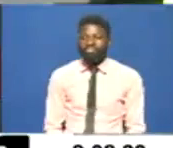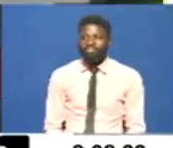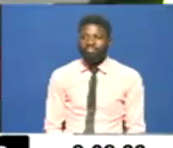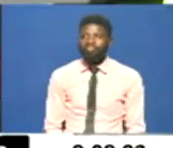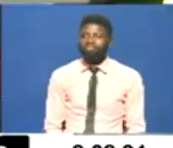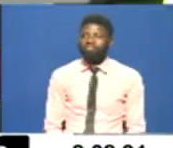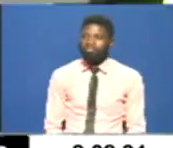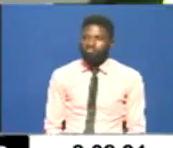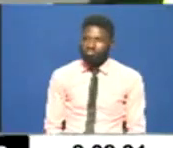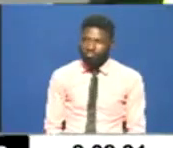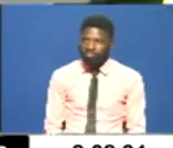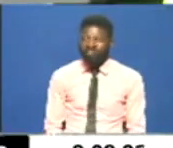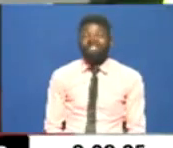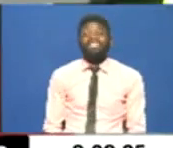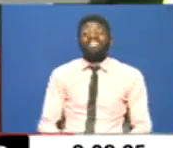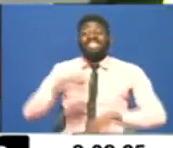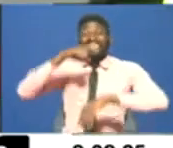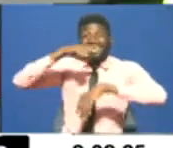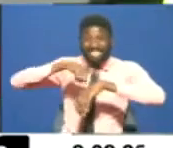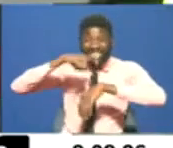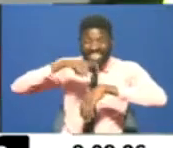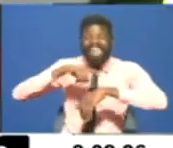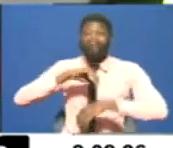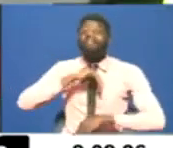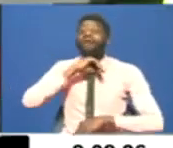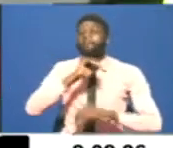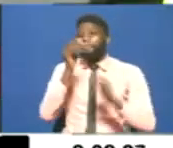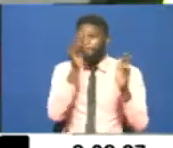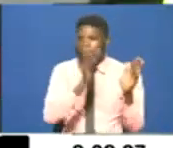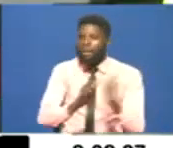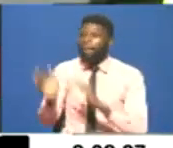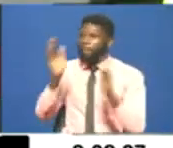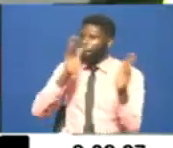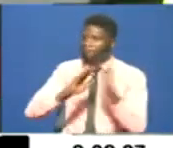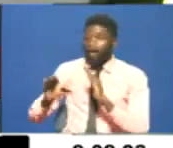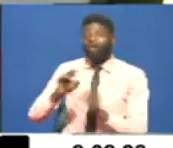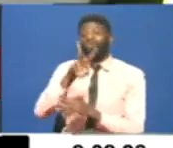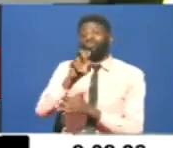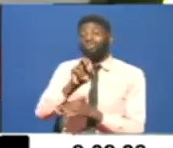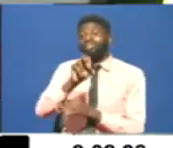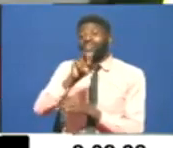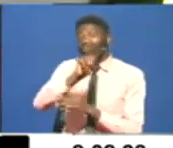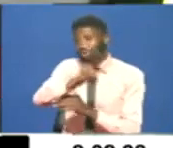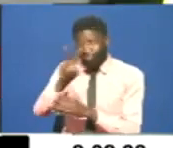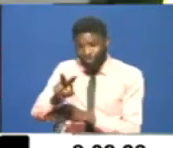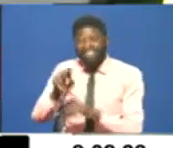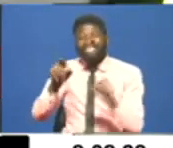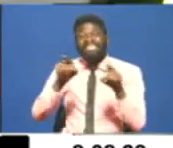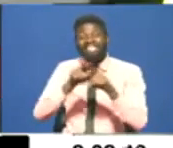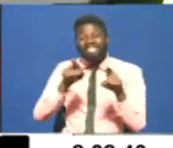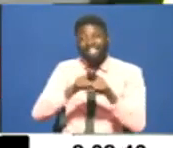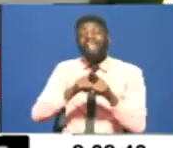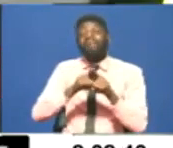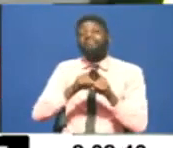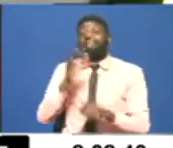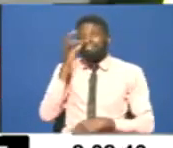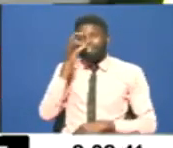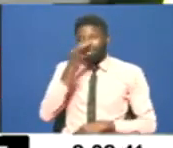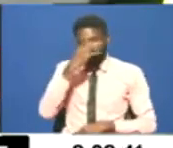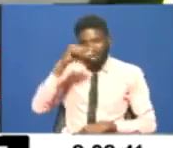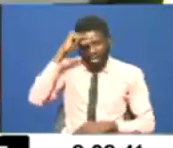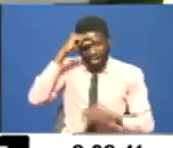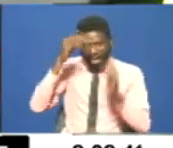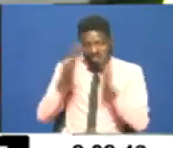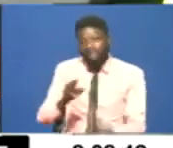Right, and as Raila prepares to make his plans for 2022 known, Nyeri Governor Mutahi Kahiga now says the